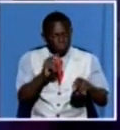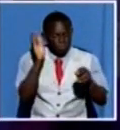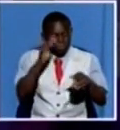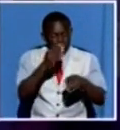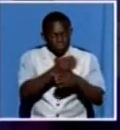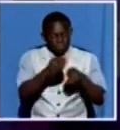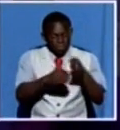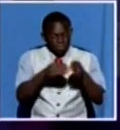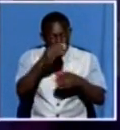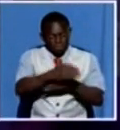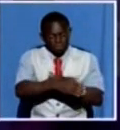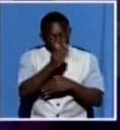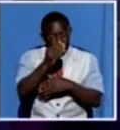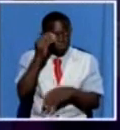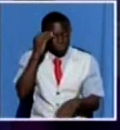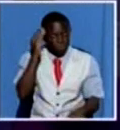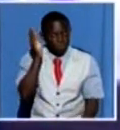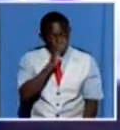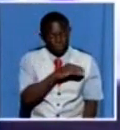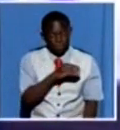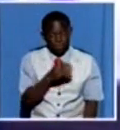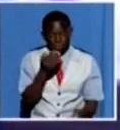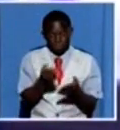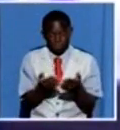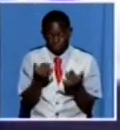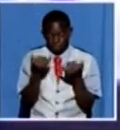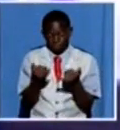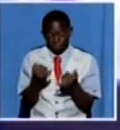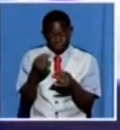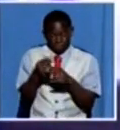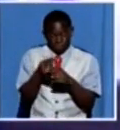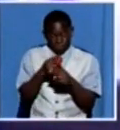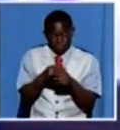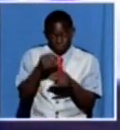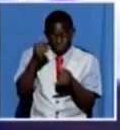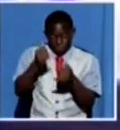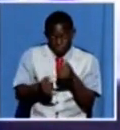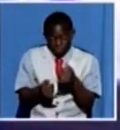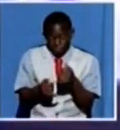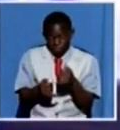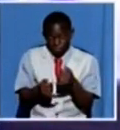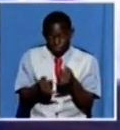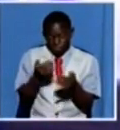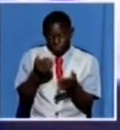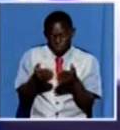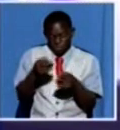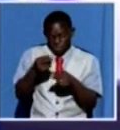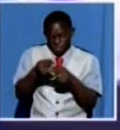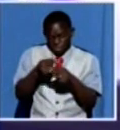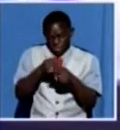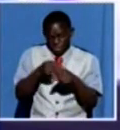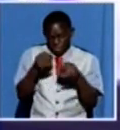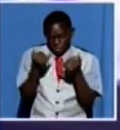we hope by the end of this month, we should be able to go up to 15. Those that